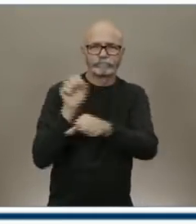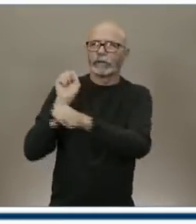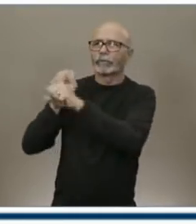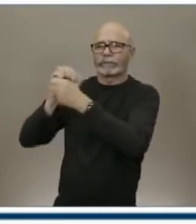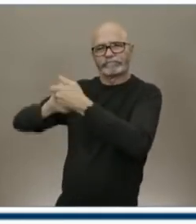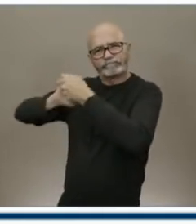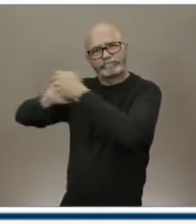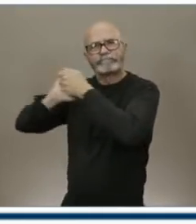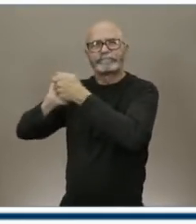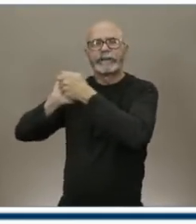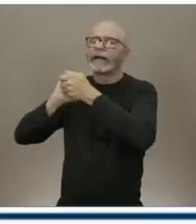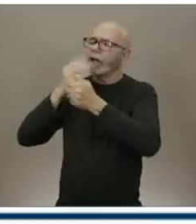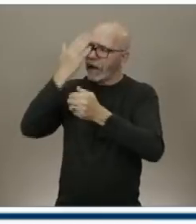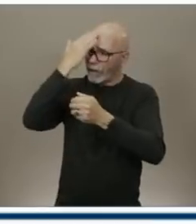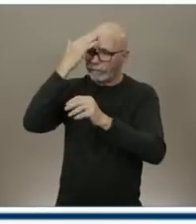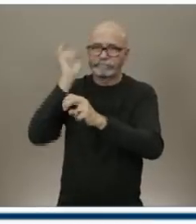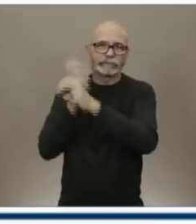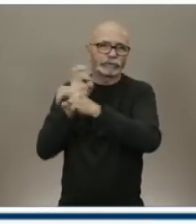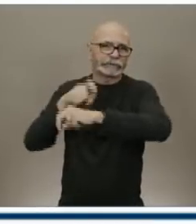for them.